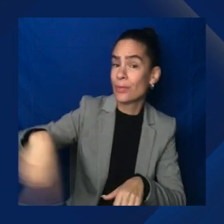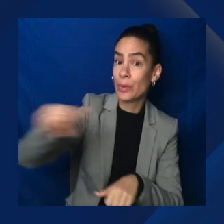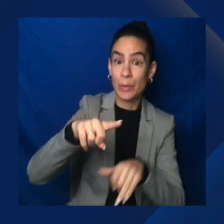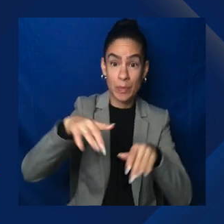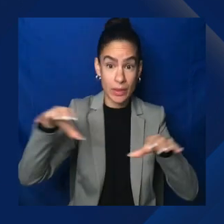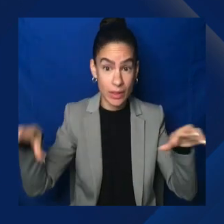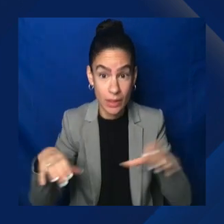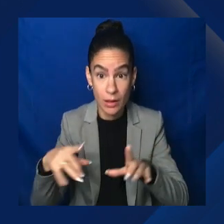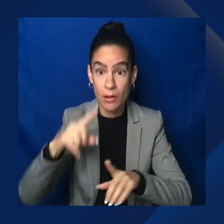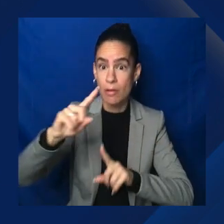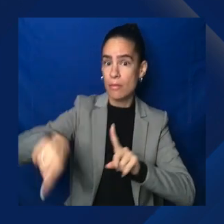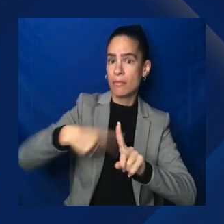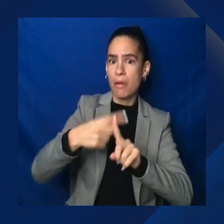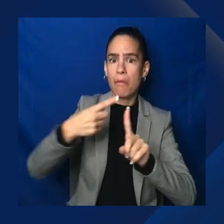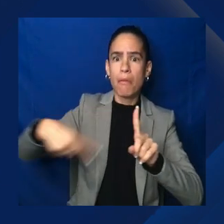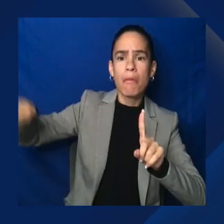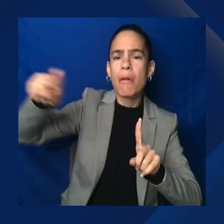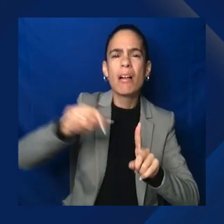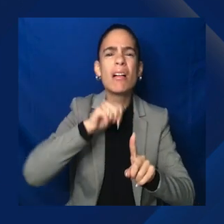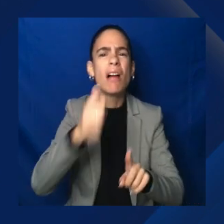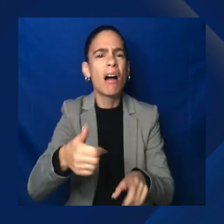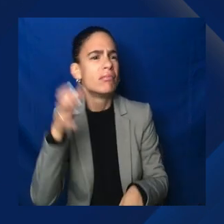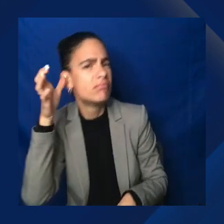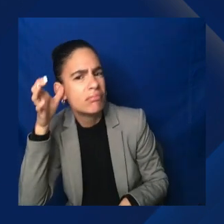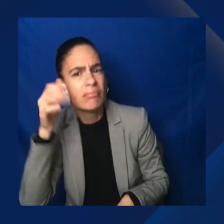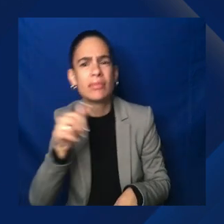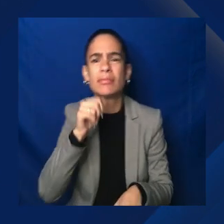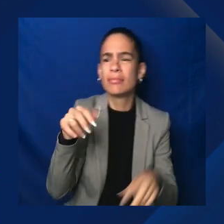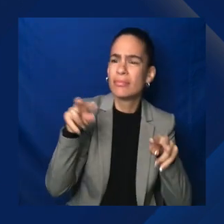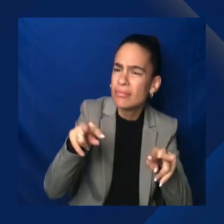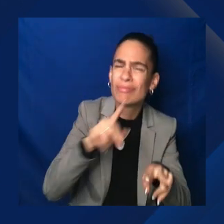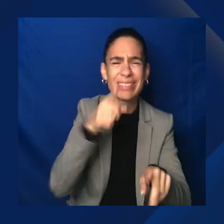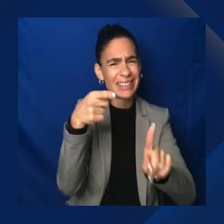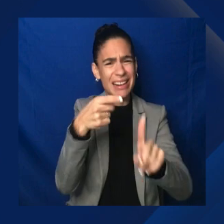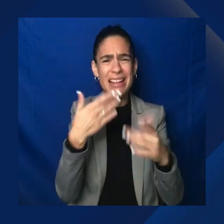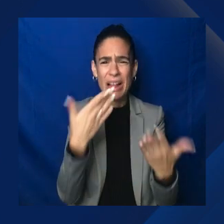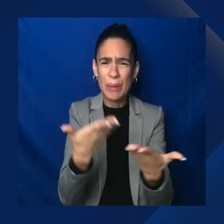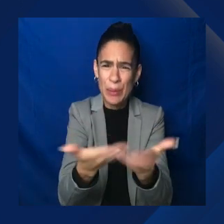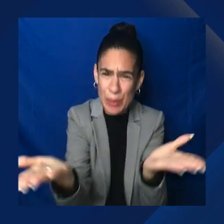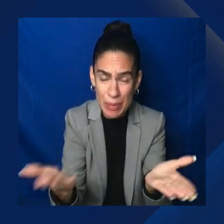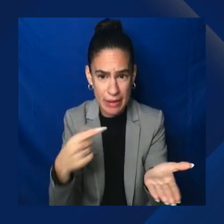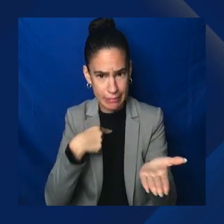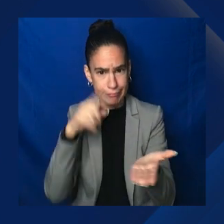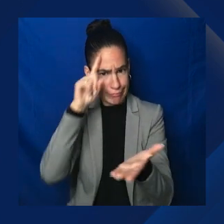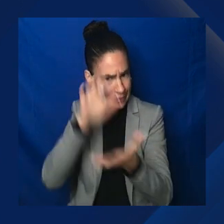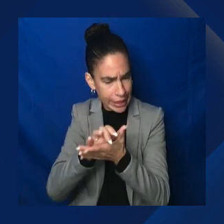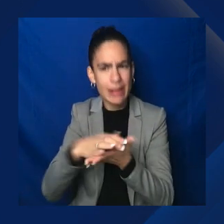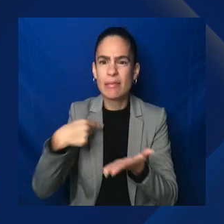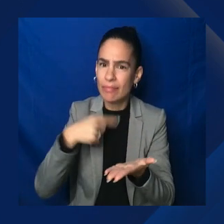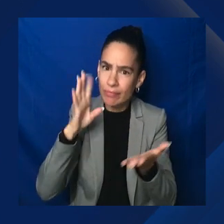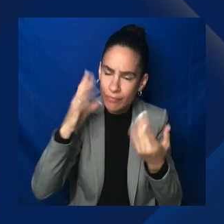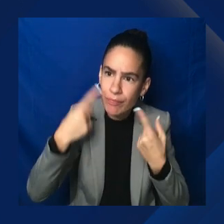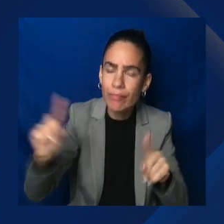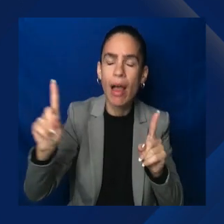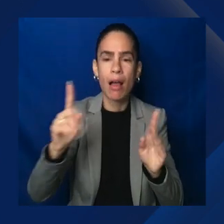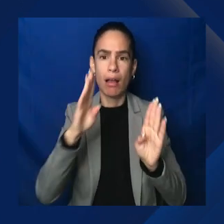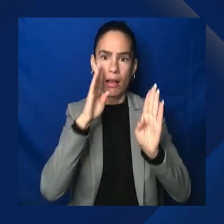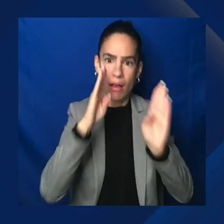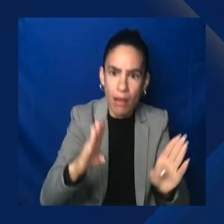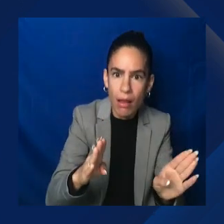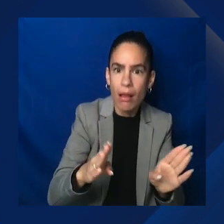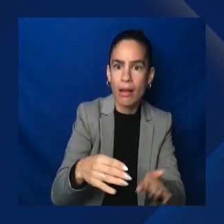for believing that we would finally pay attention. And a special shout out to the members of Congress who have made